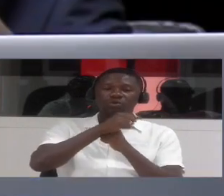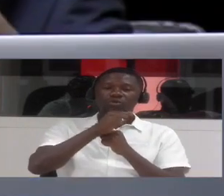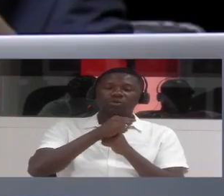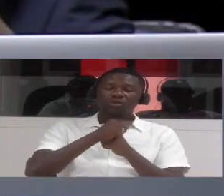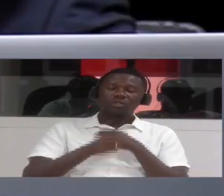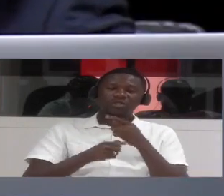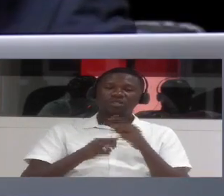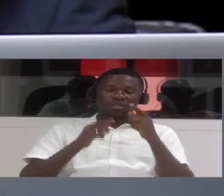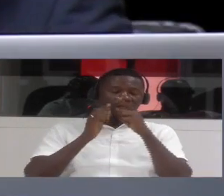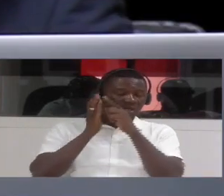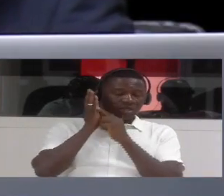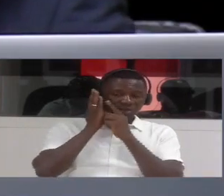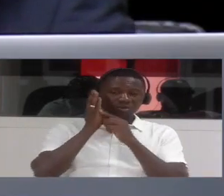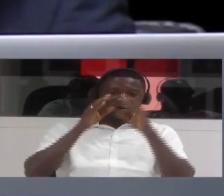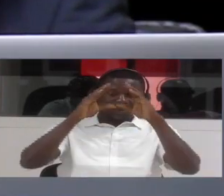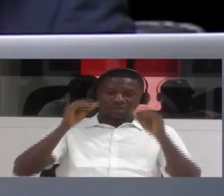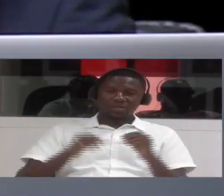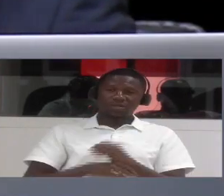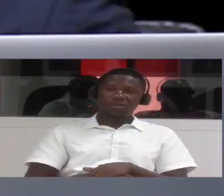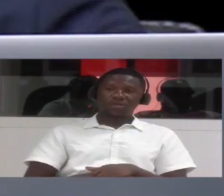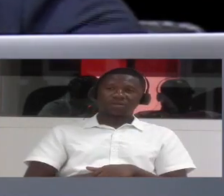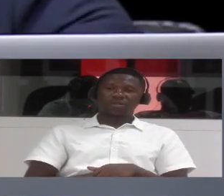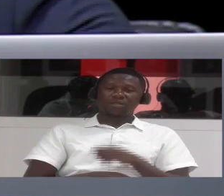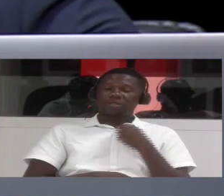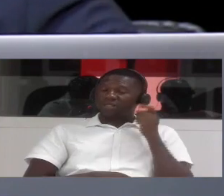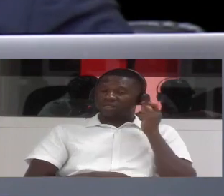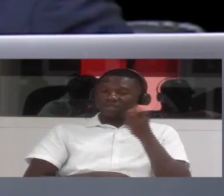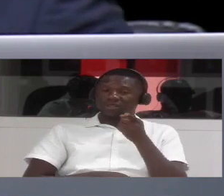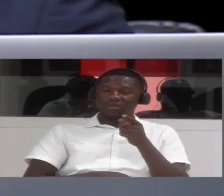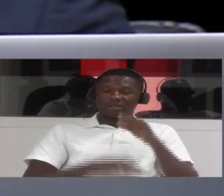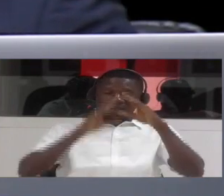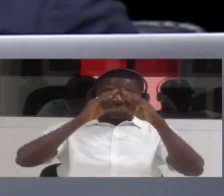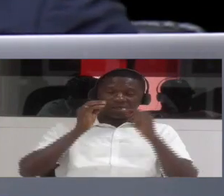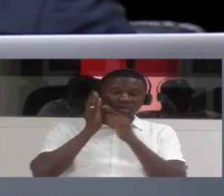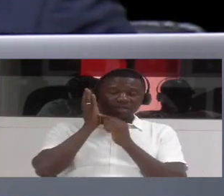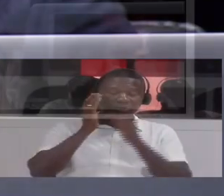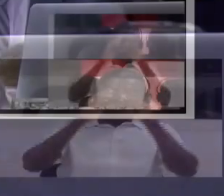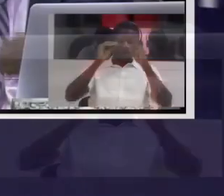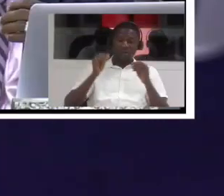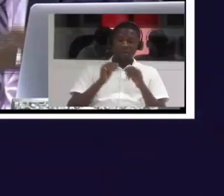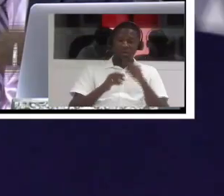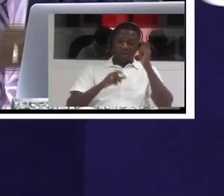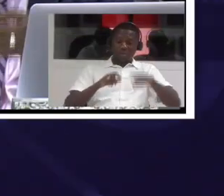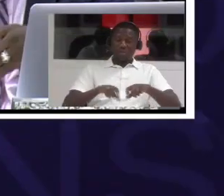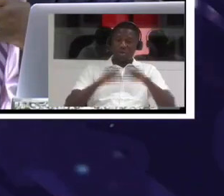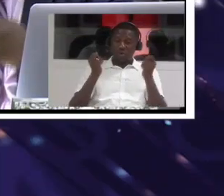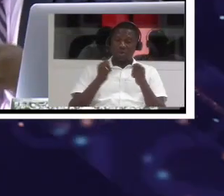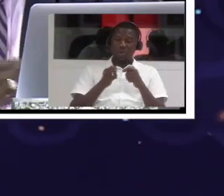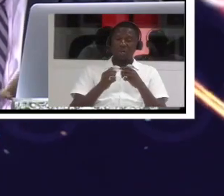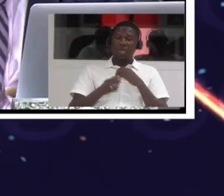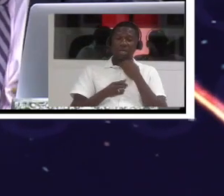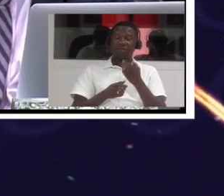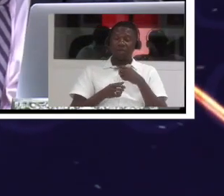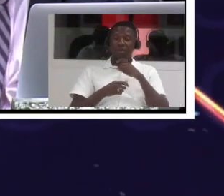radio station was burnt, and then they arrested him to question him about who was sponsoring his burnt radio